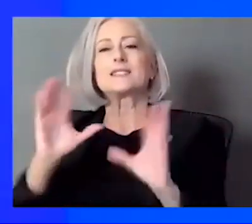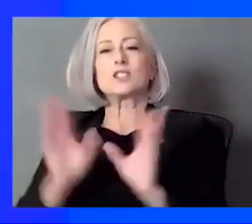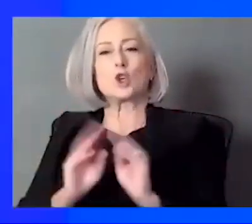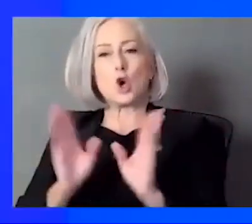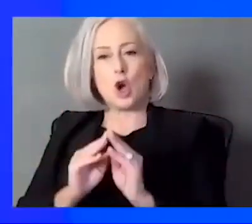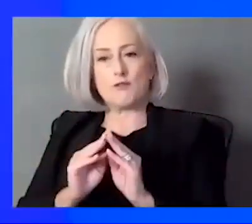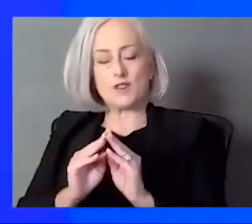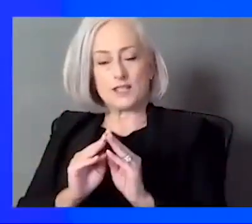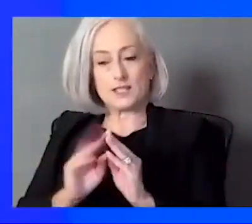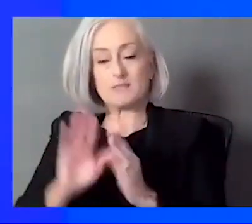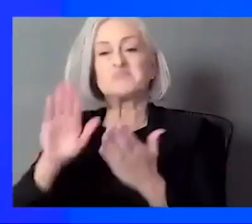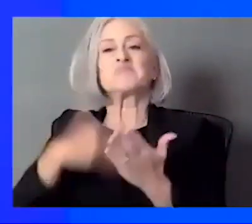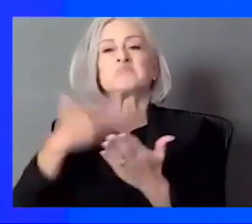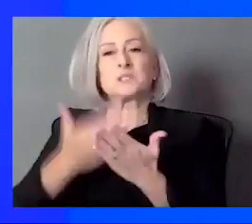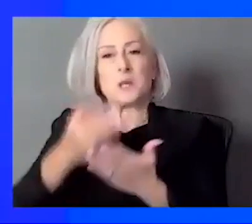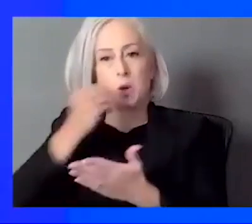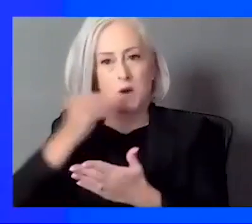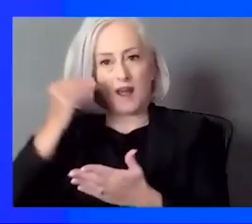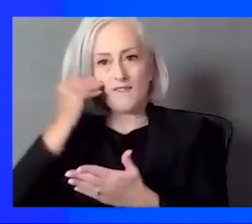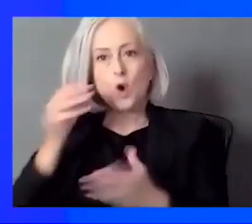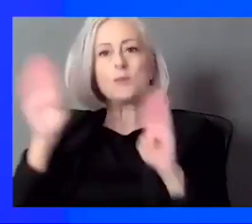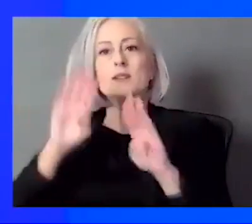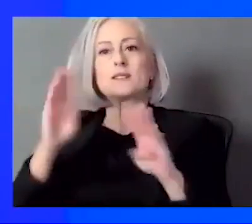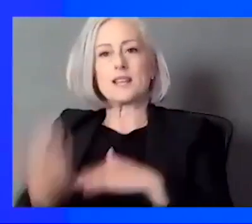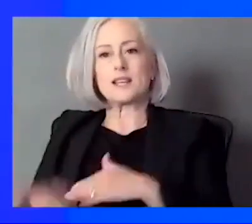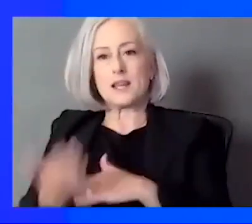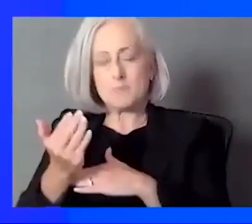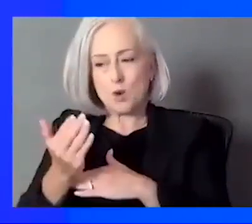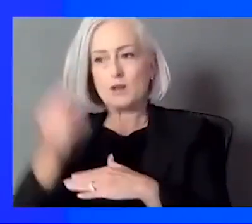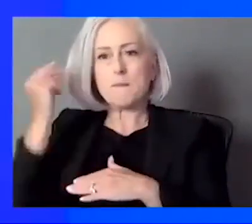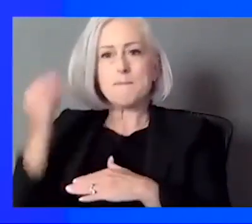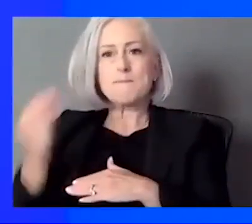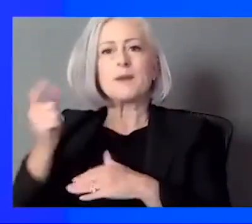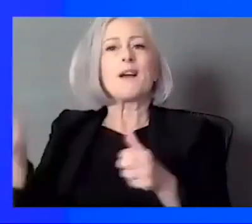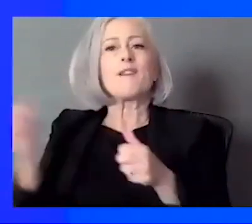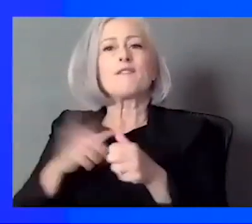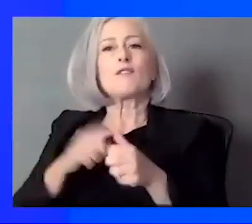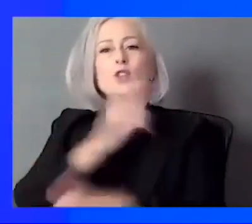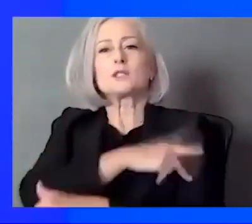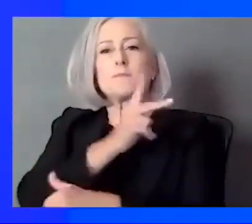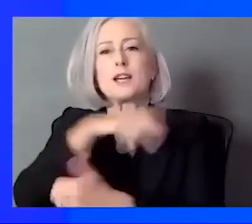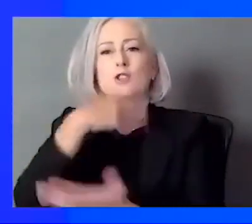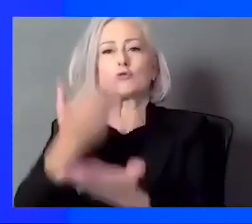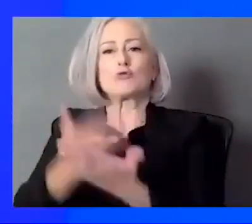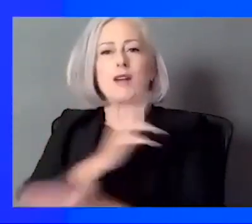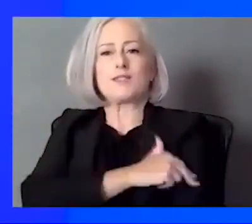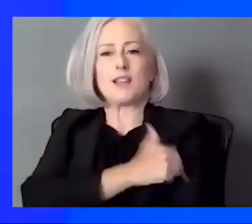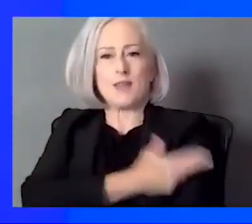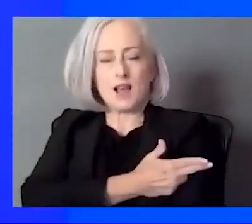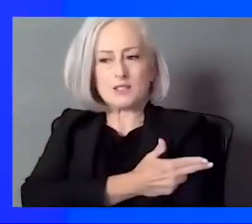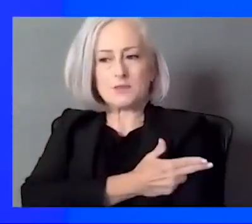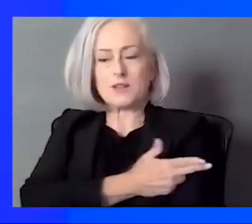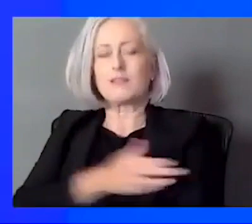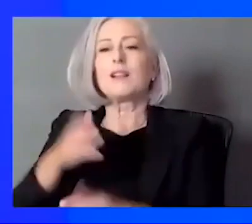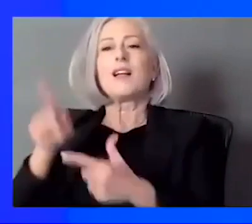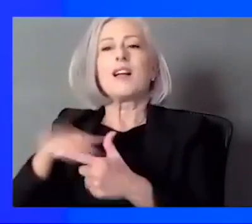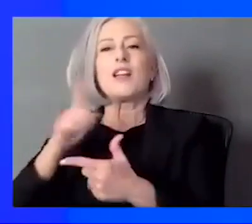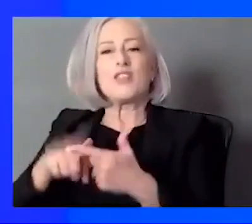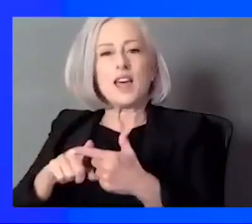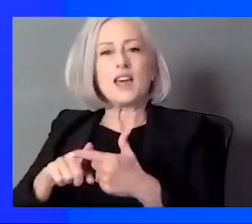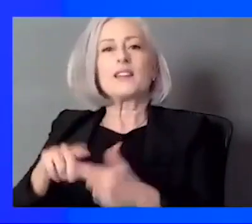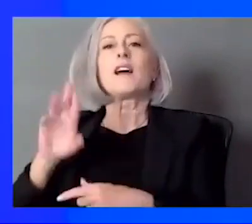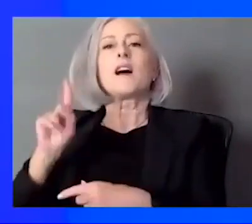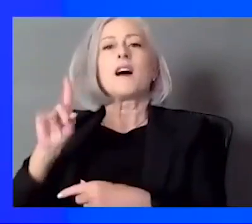Sunday, and we had gotten our first patient that day, and it was the next day we gave the press conference. And then from there, you heard about the Big 12, and you heard about